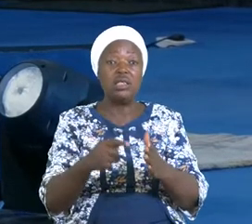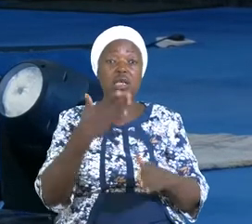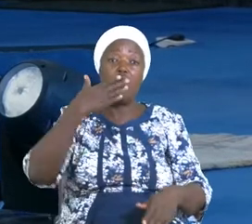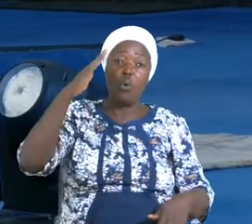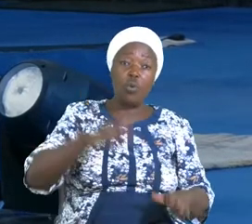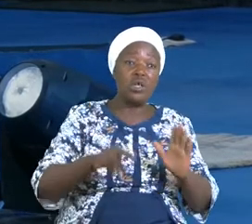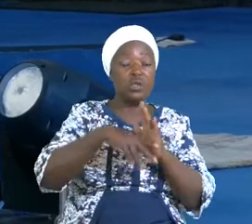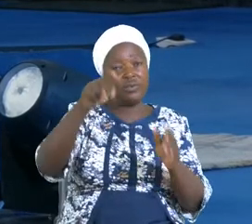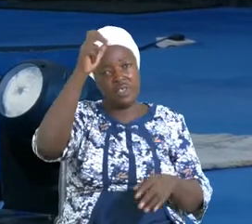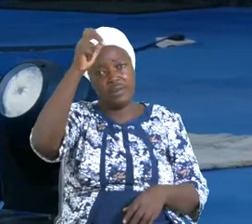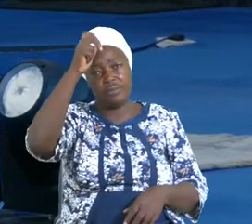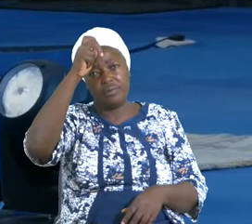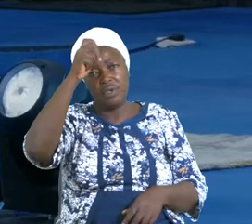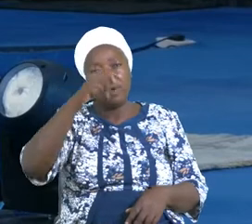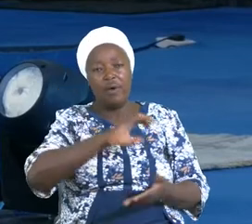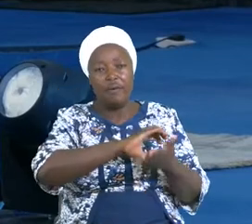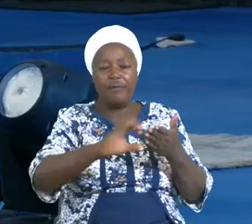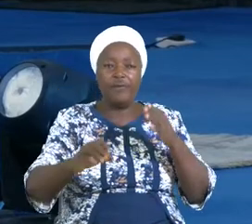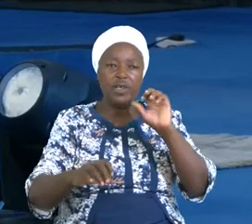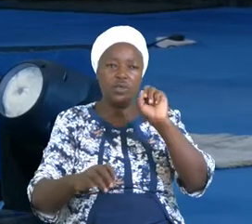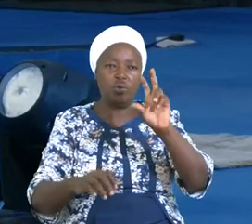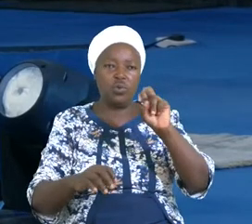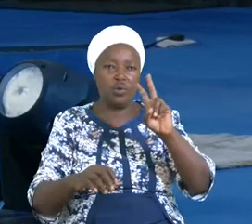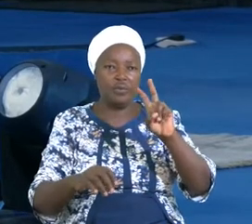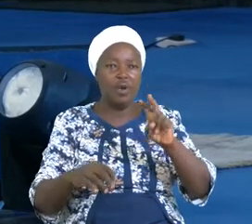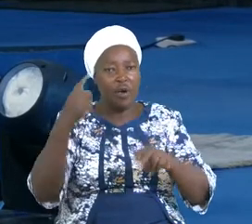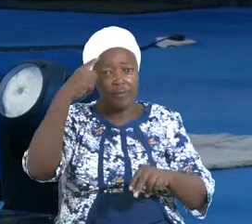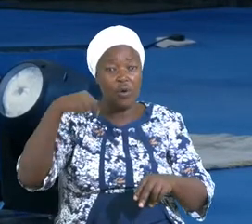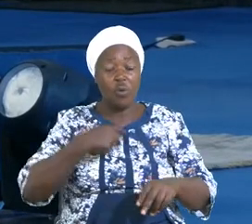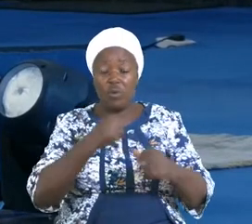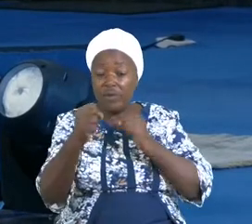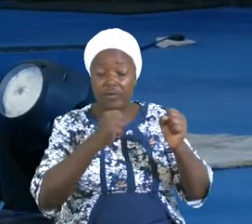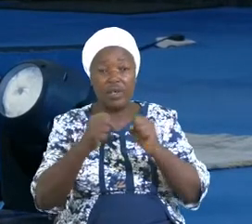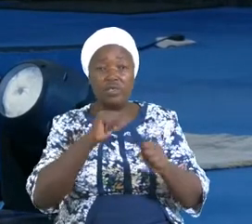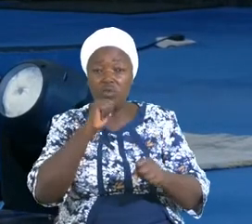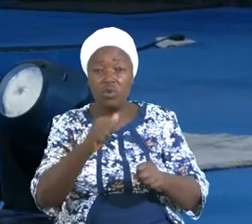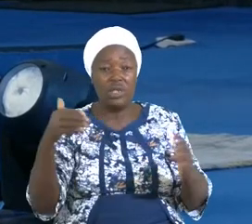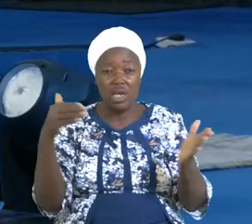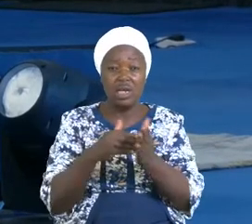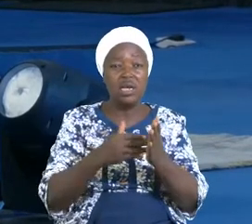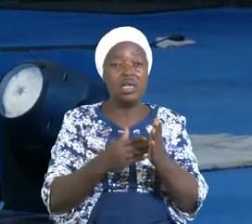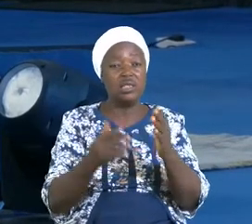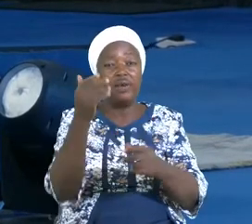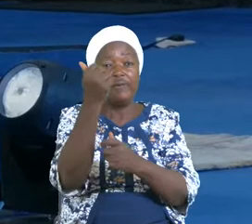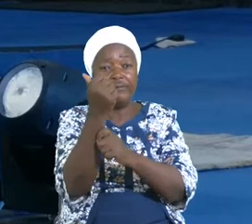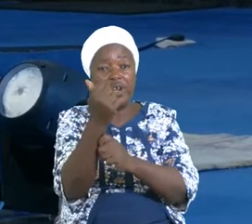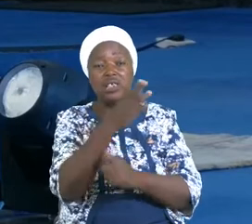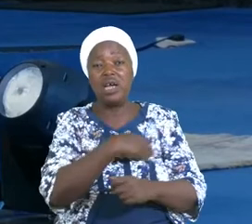Verse 12. For we wrestle not against flesh and blood, but against